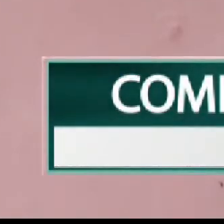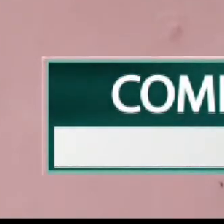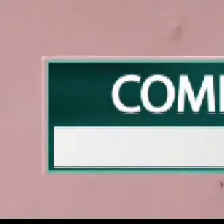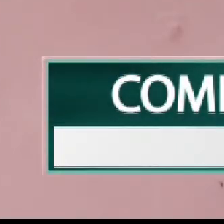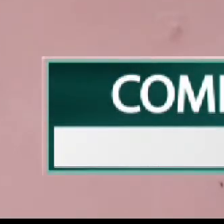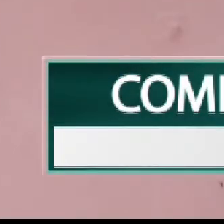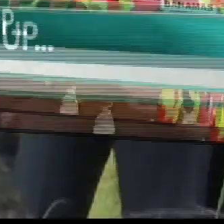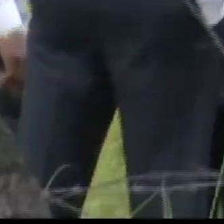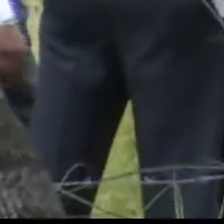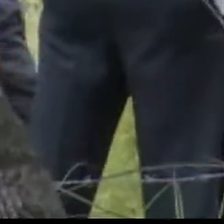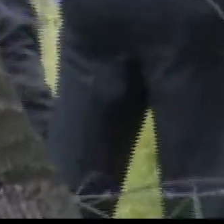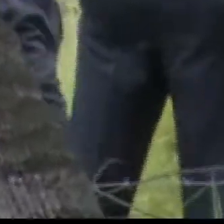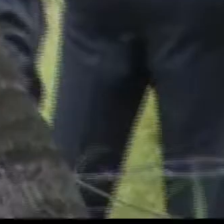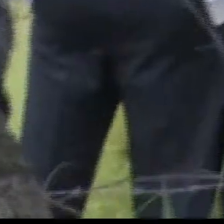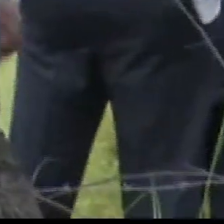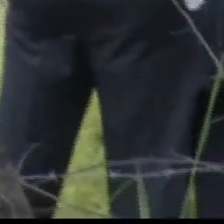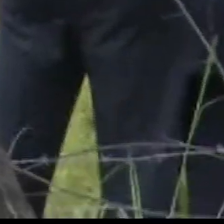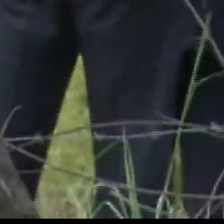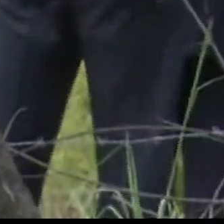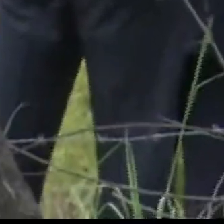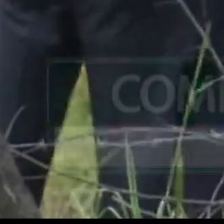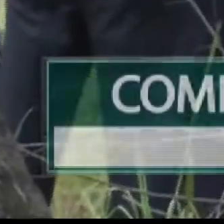it.